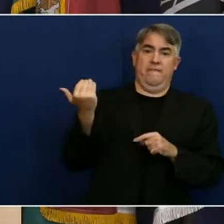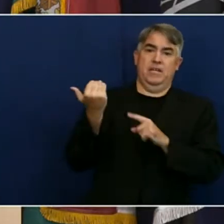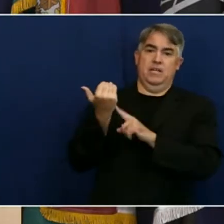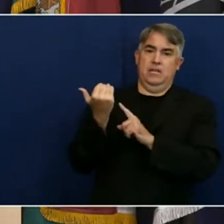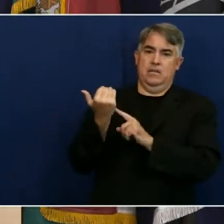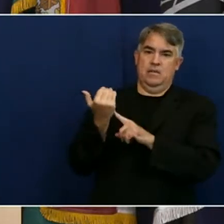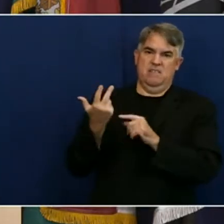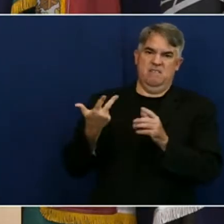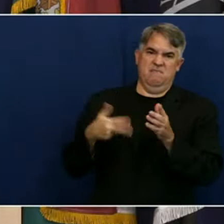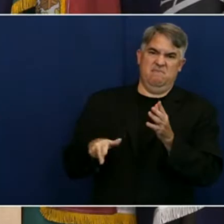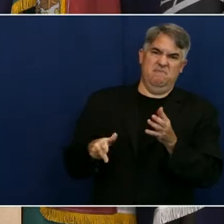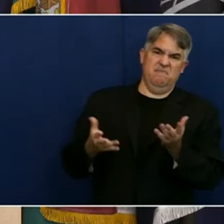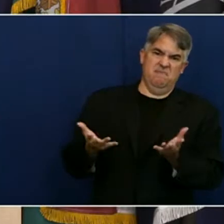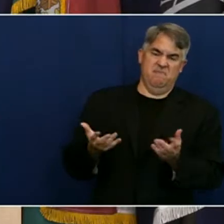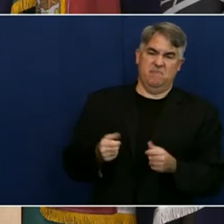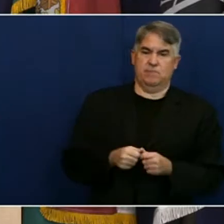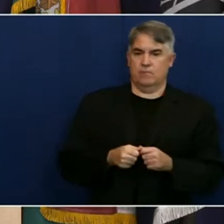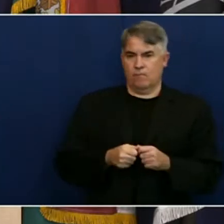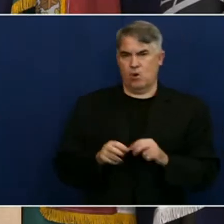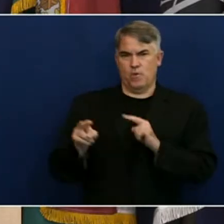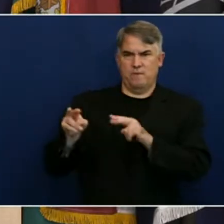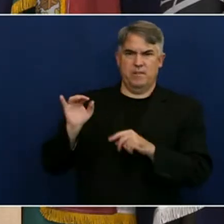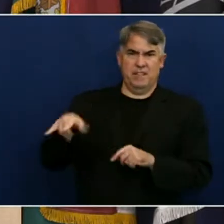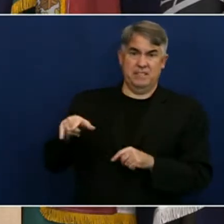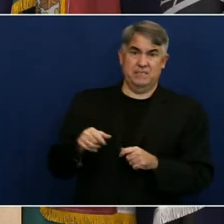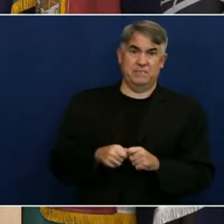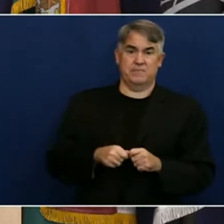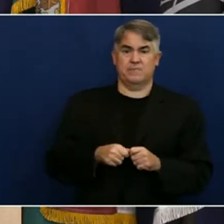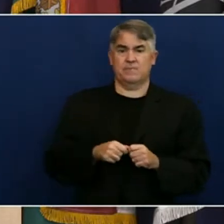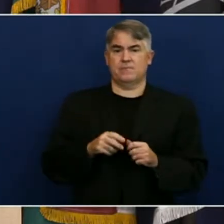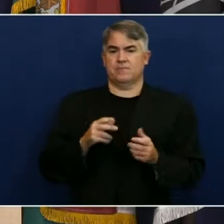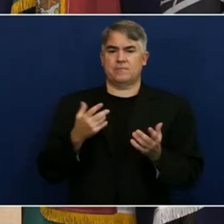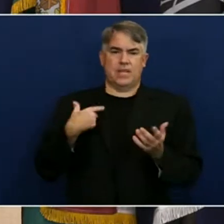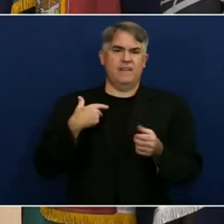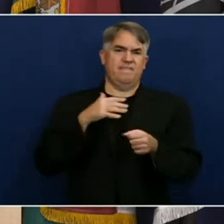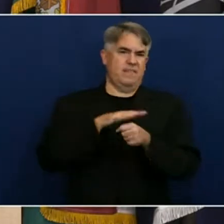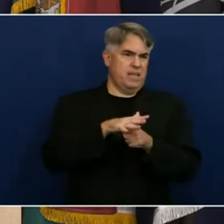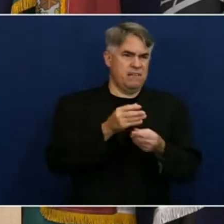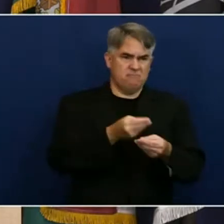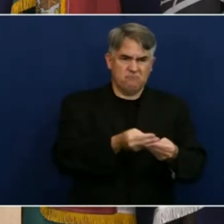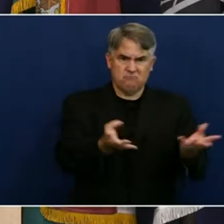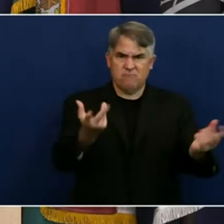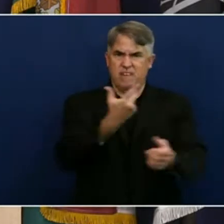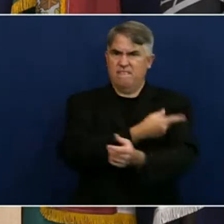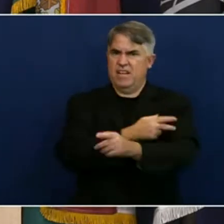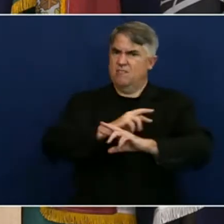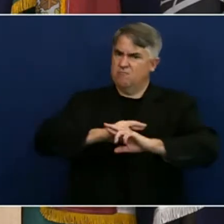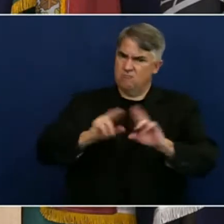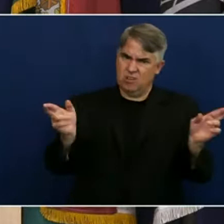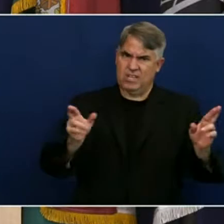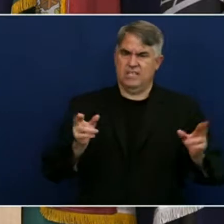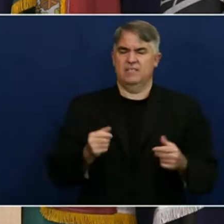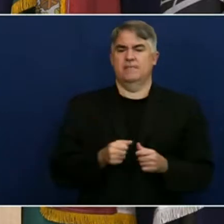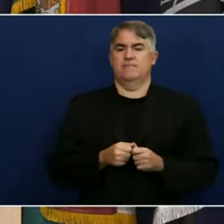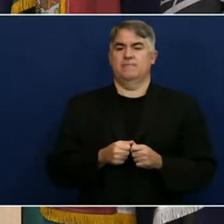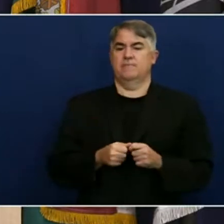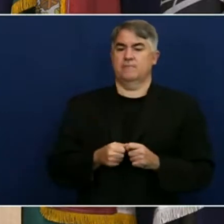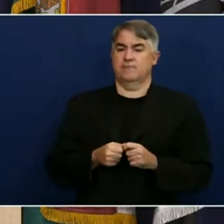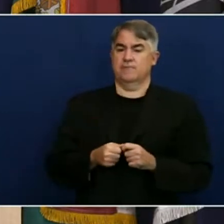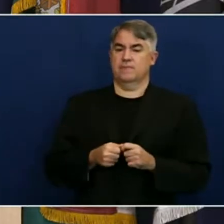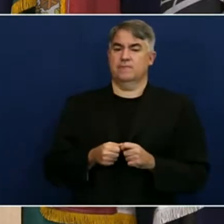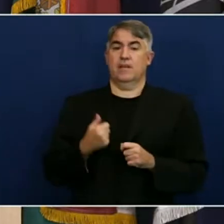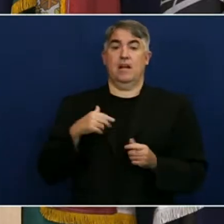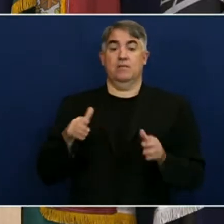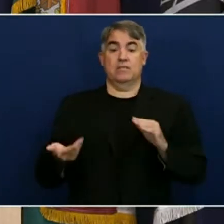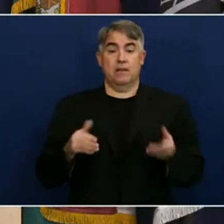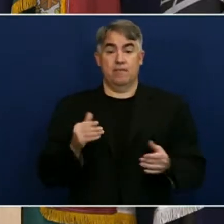a prudent and wise move. We've done very well in San Diego County with death rates and case rates and hospitalization